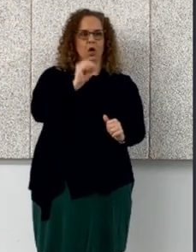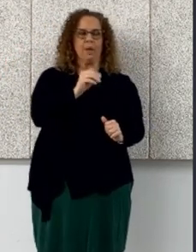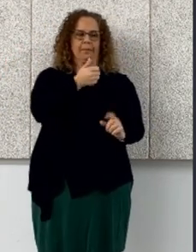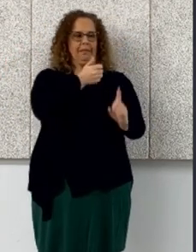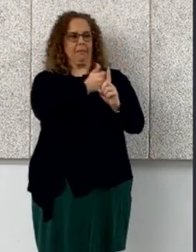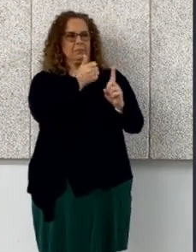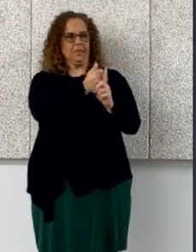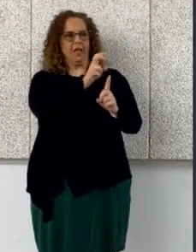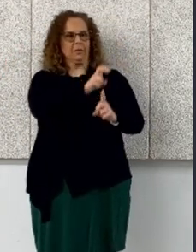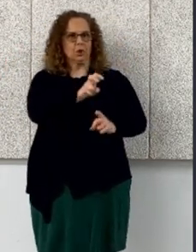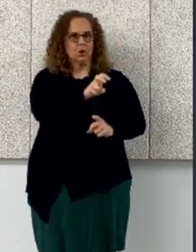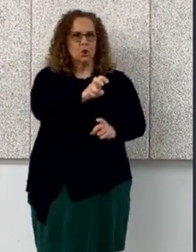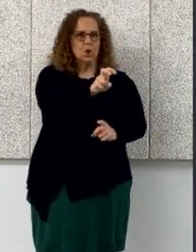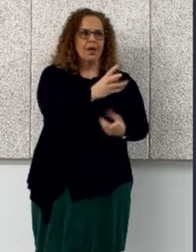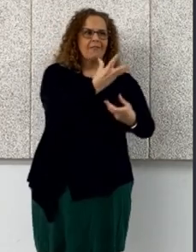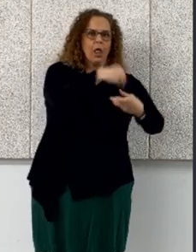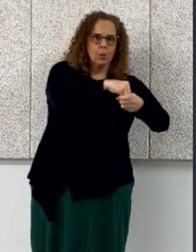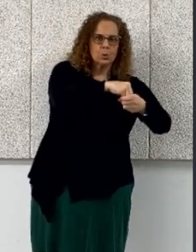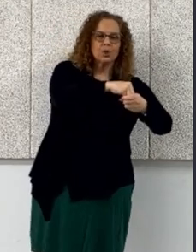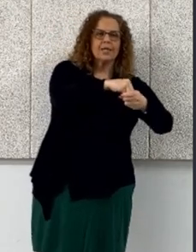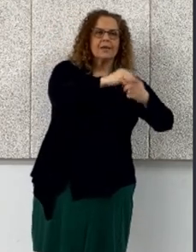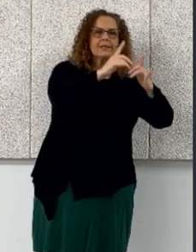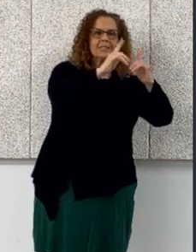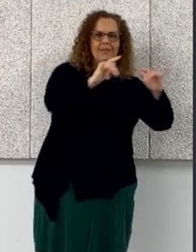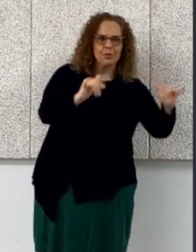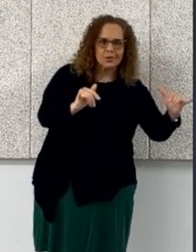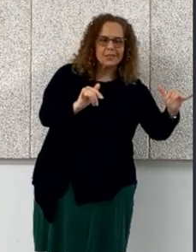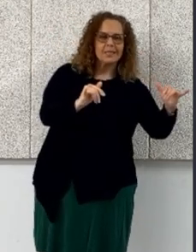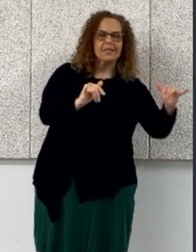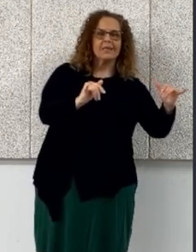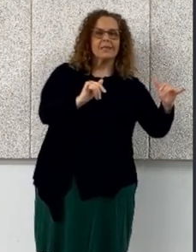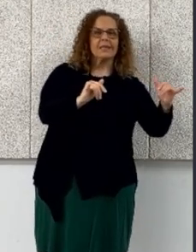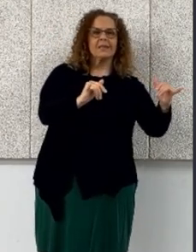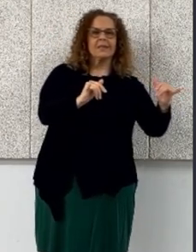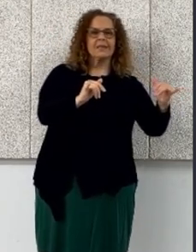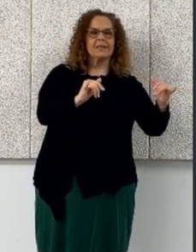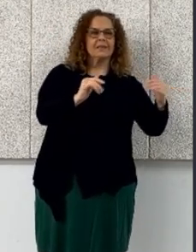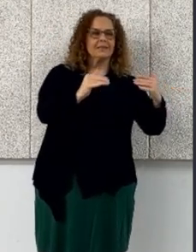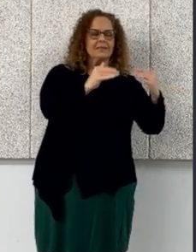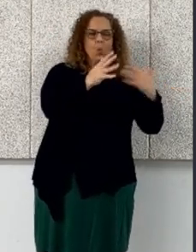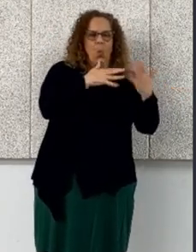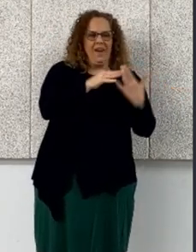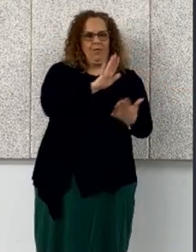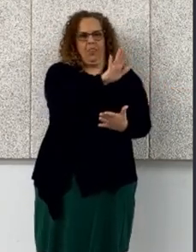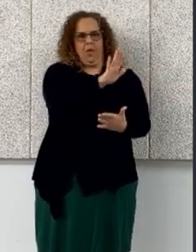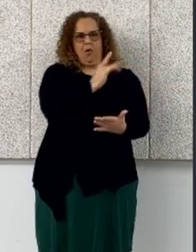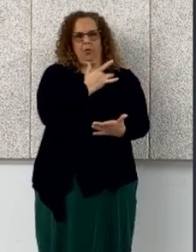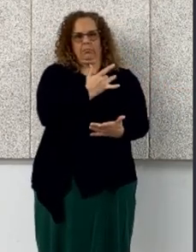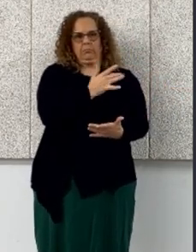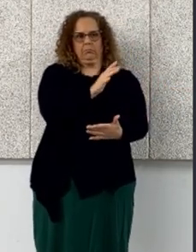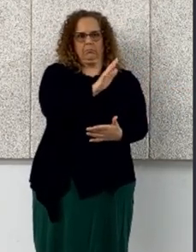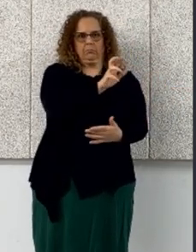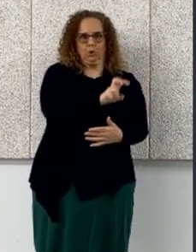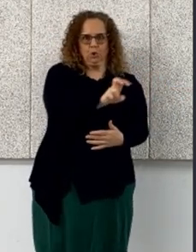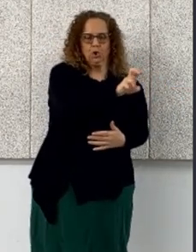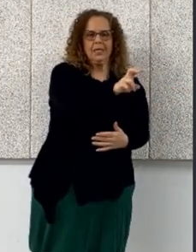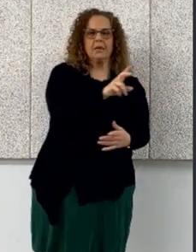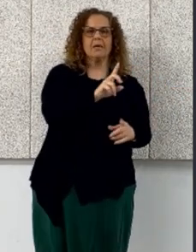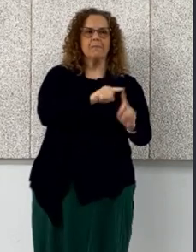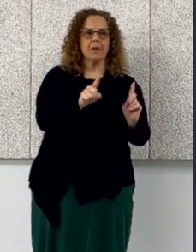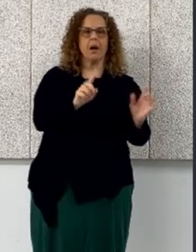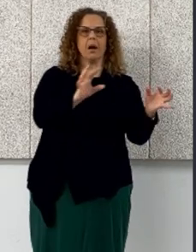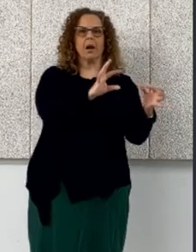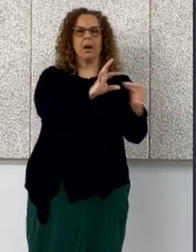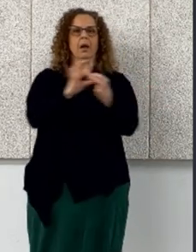journeys of inclusion, of diversification, of whatever journey they're on, but it is only with like